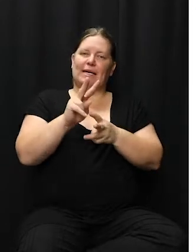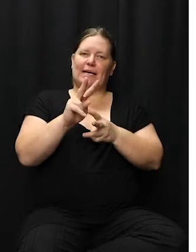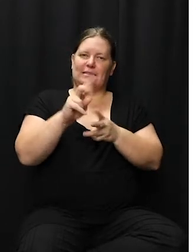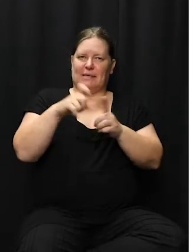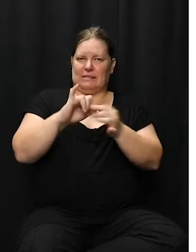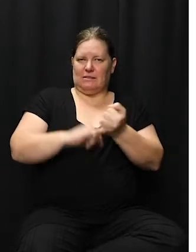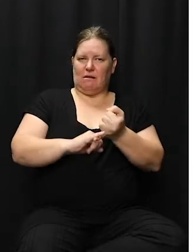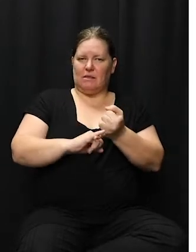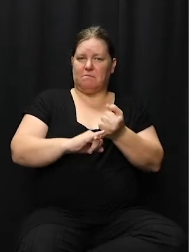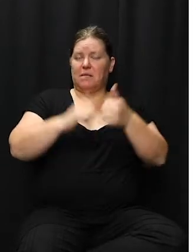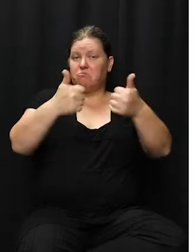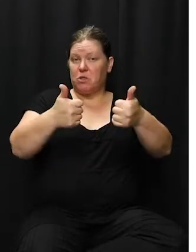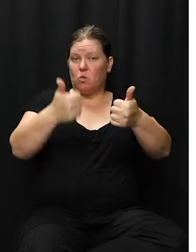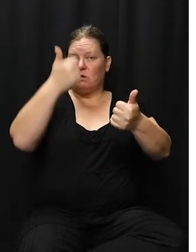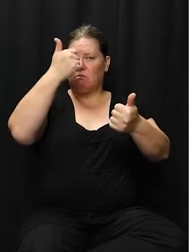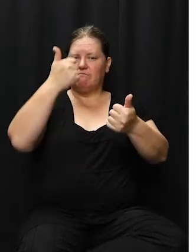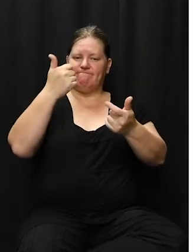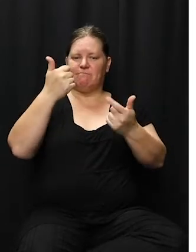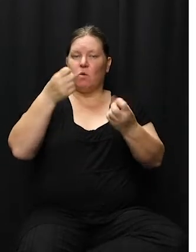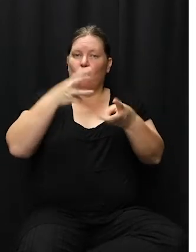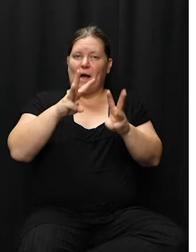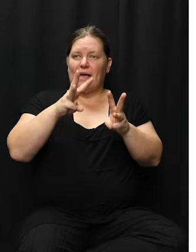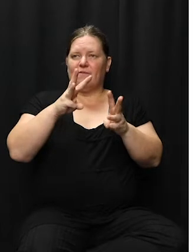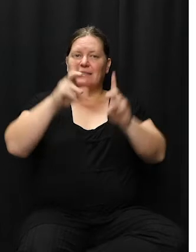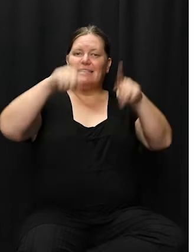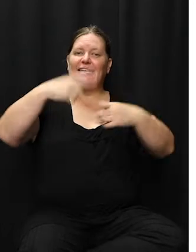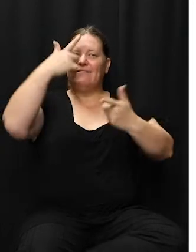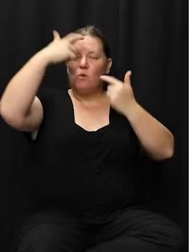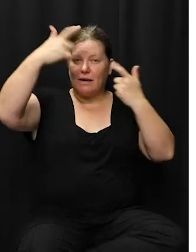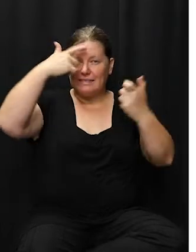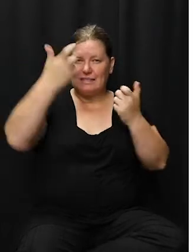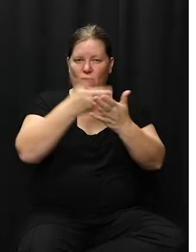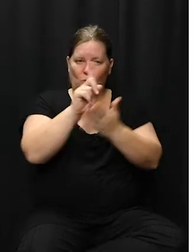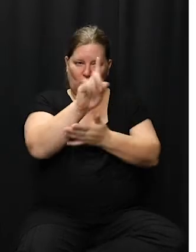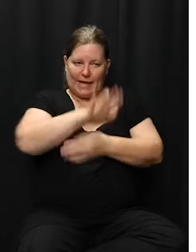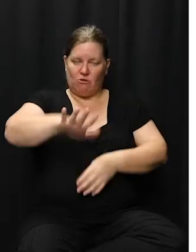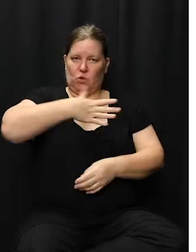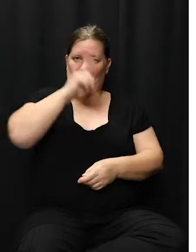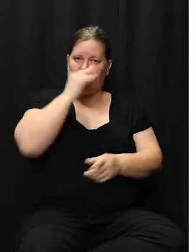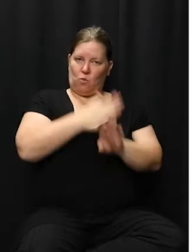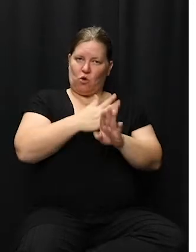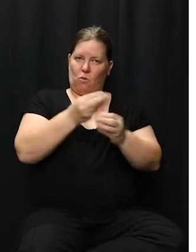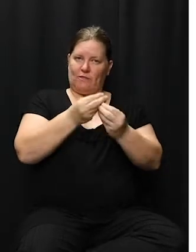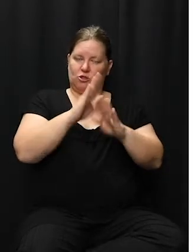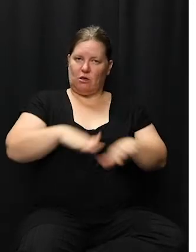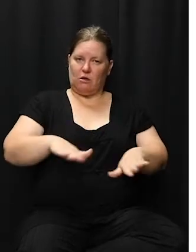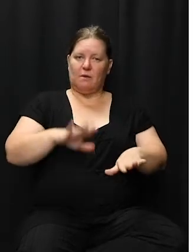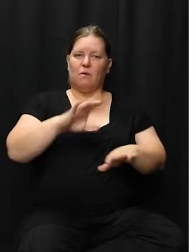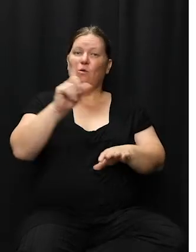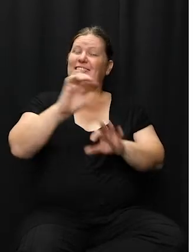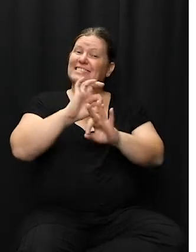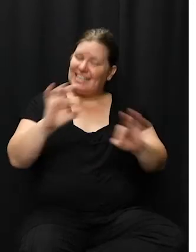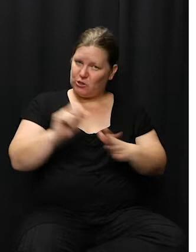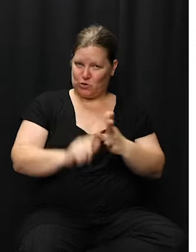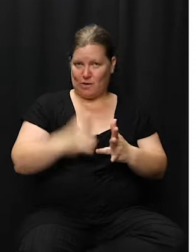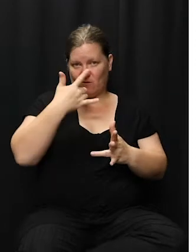So it doesn't completely match the way we would be looking at depicting signs, for example. So it's still a good way to start to give